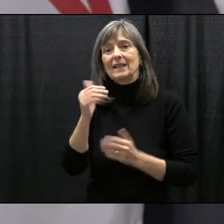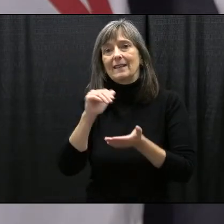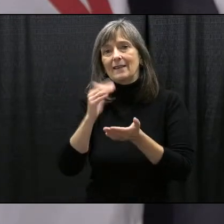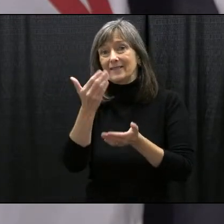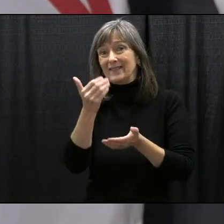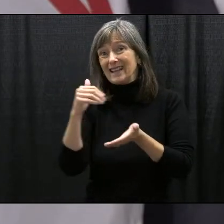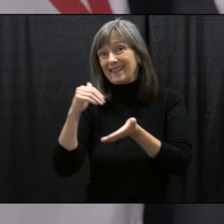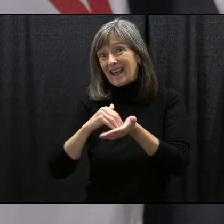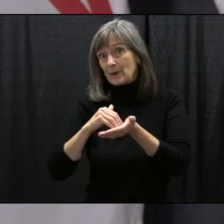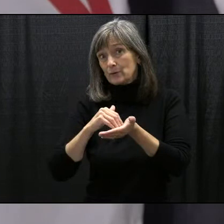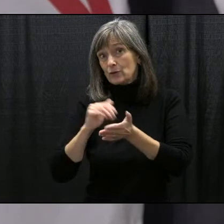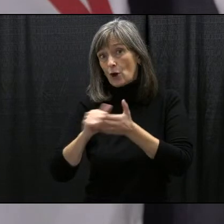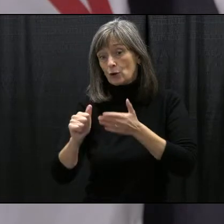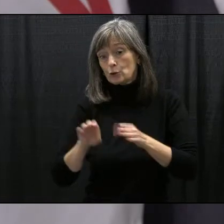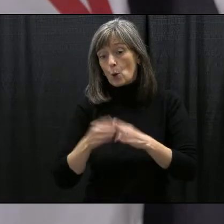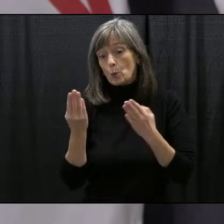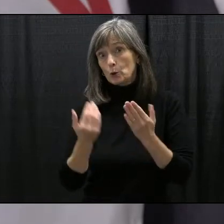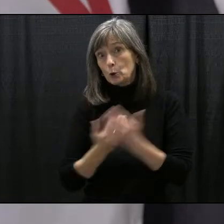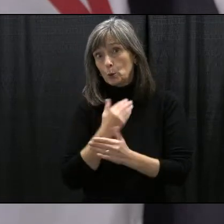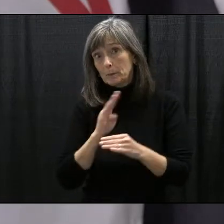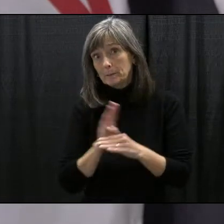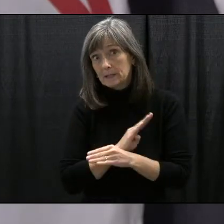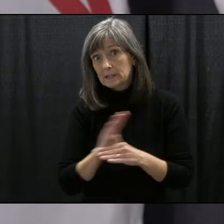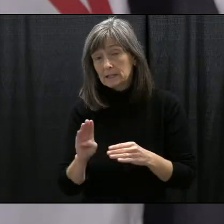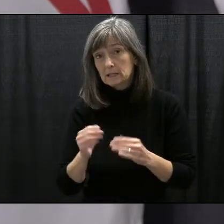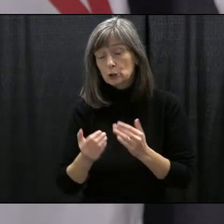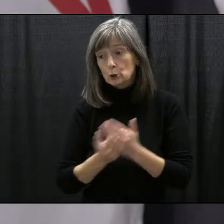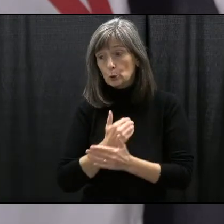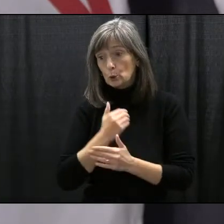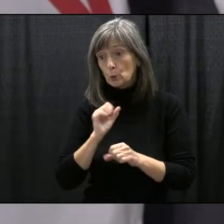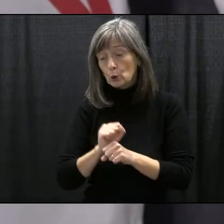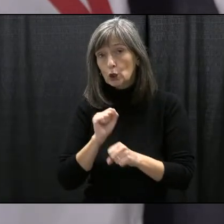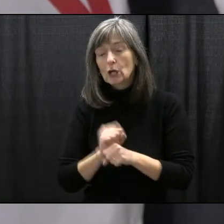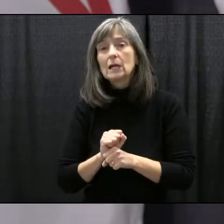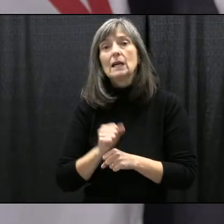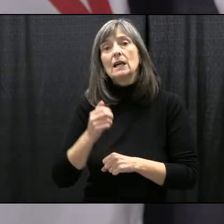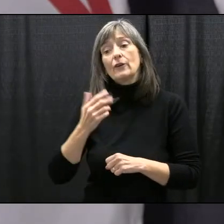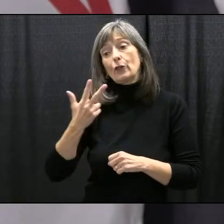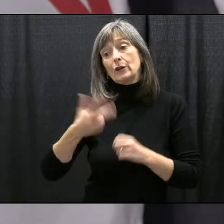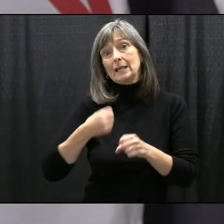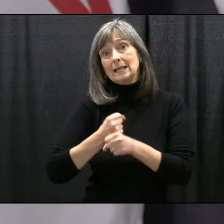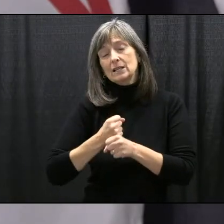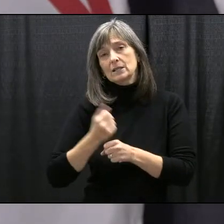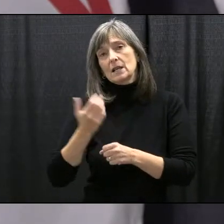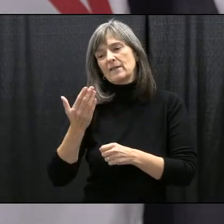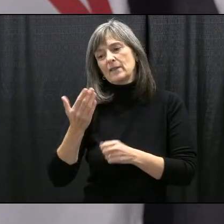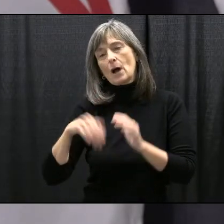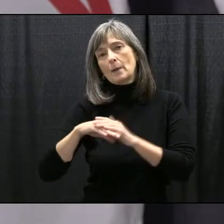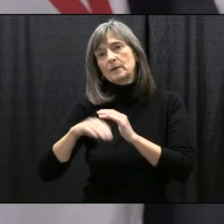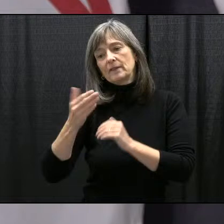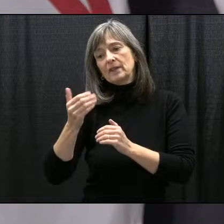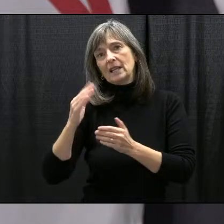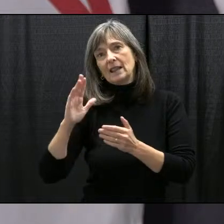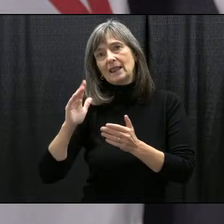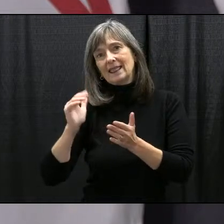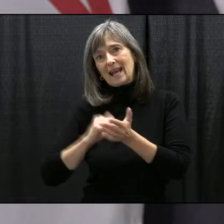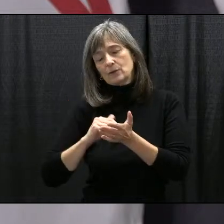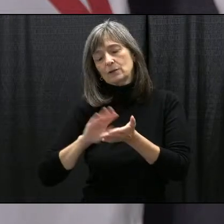years in practice. In addition, they have committed significant funds to